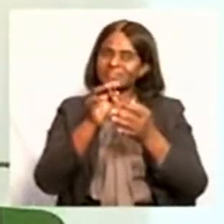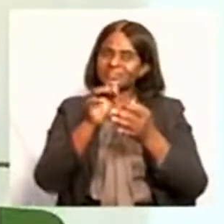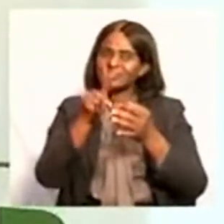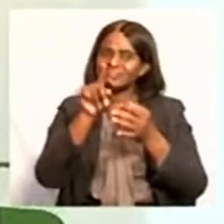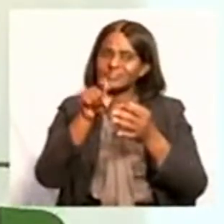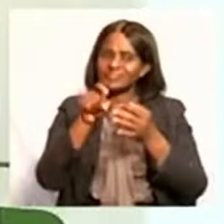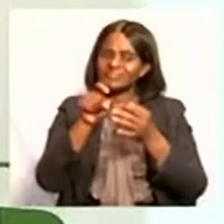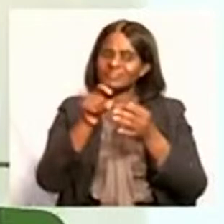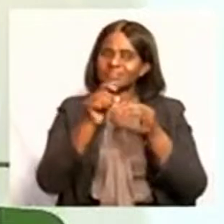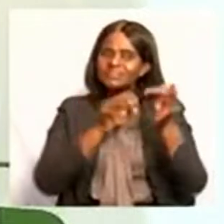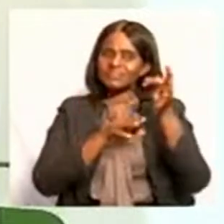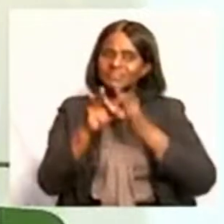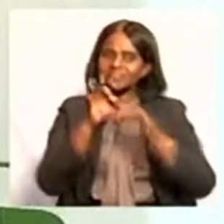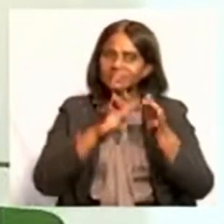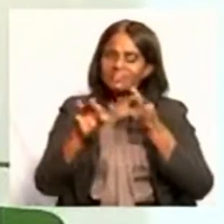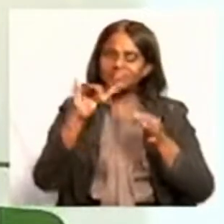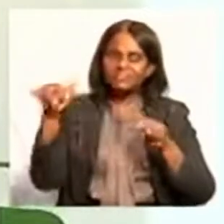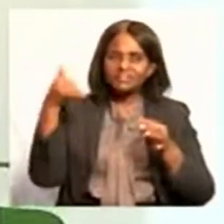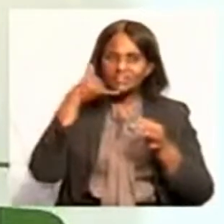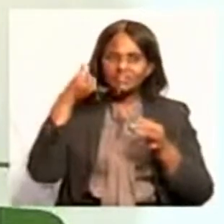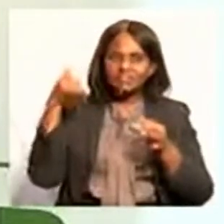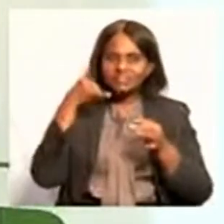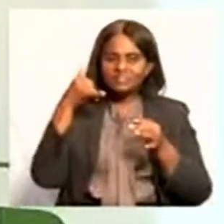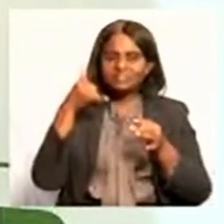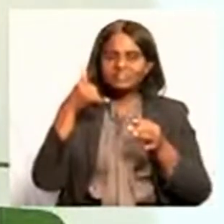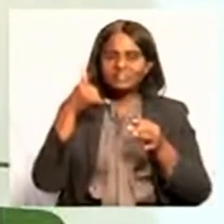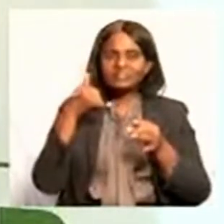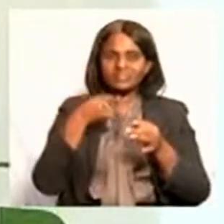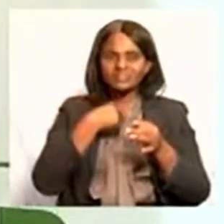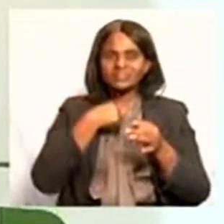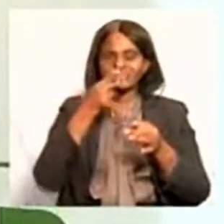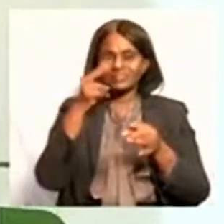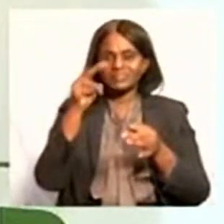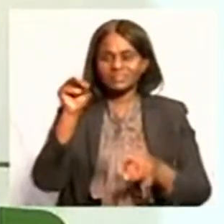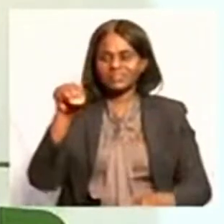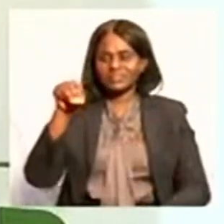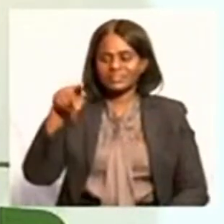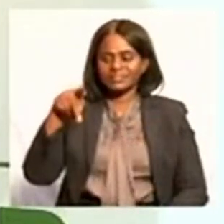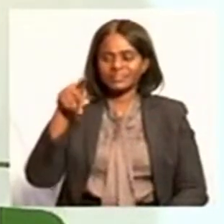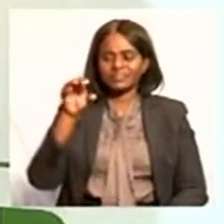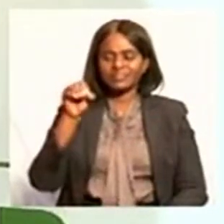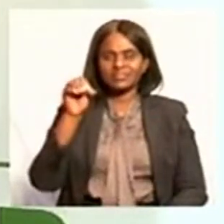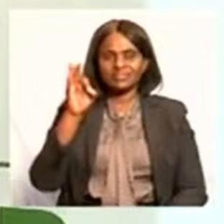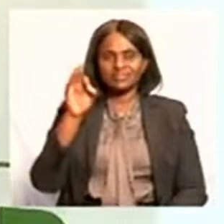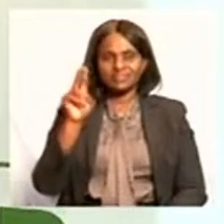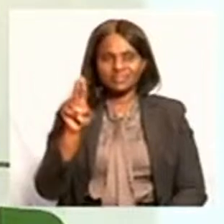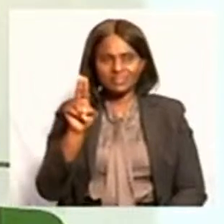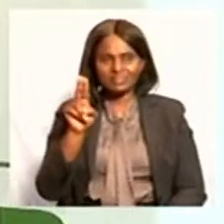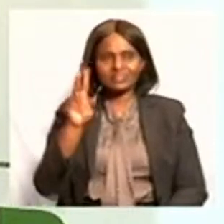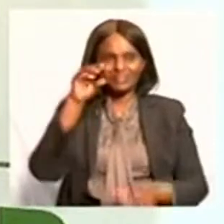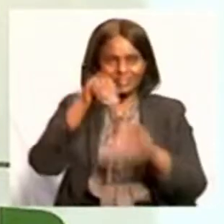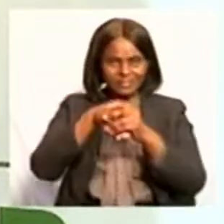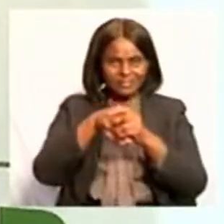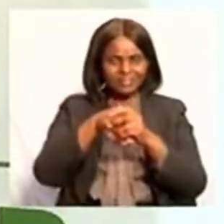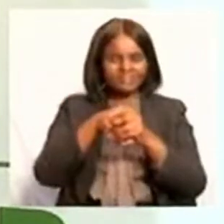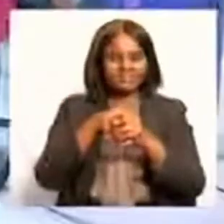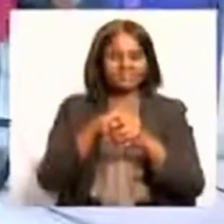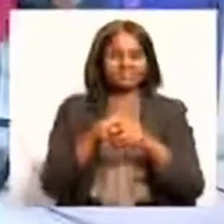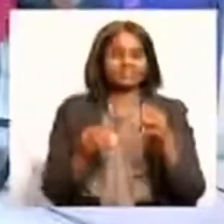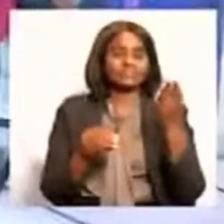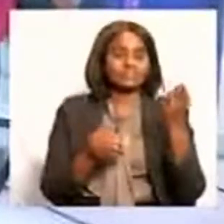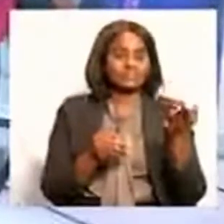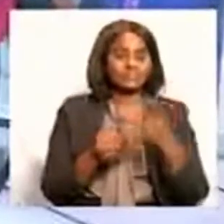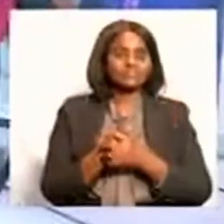share with us the toll-free line, but I can see that Mr. Mpofu would want to chip in. Yes, so additionally, when it comes